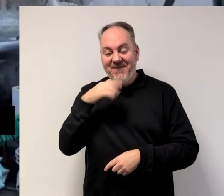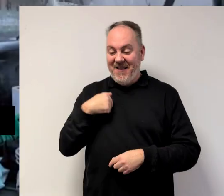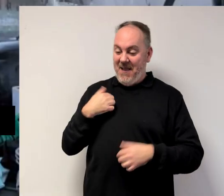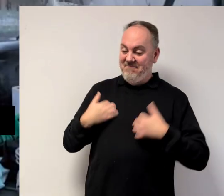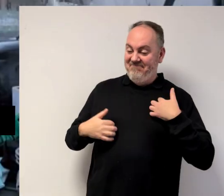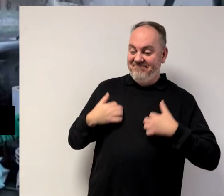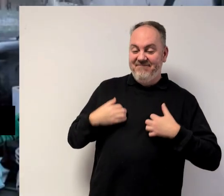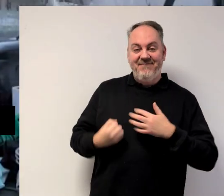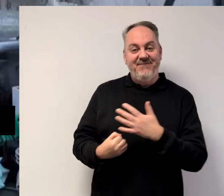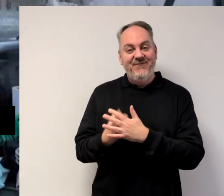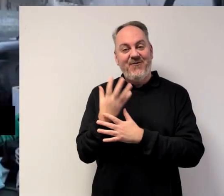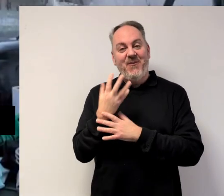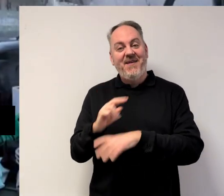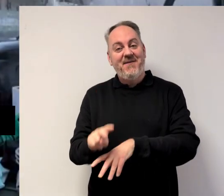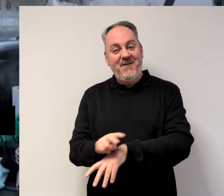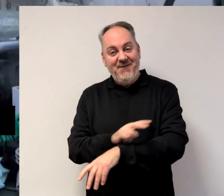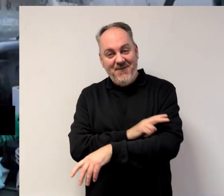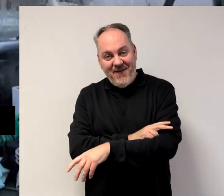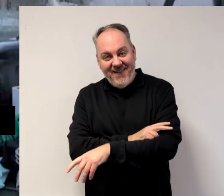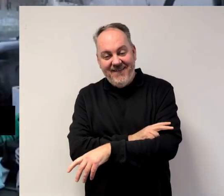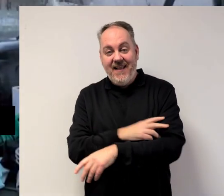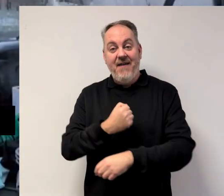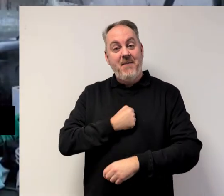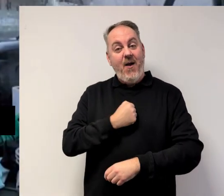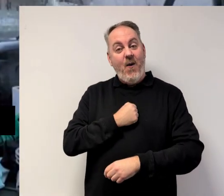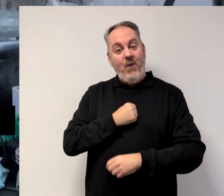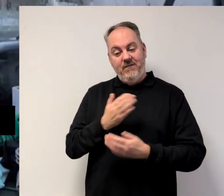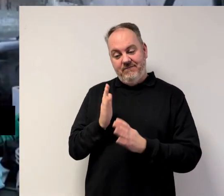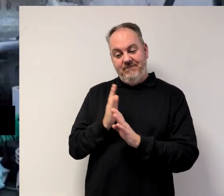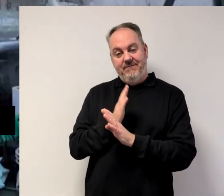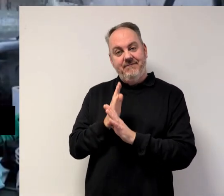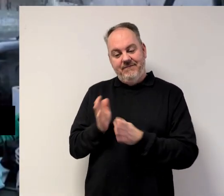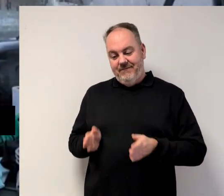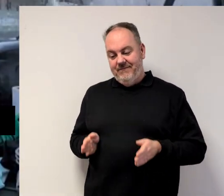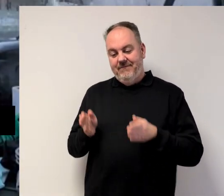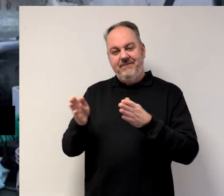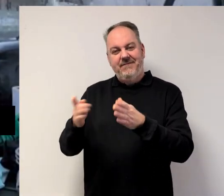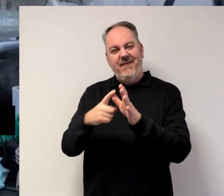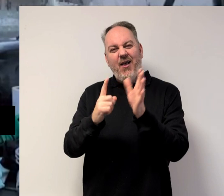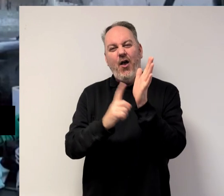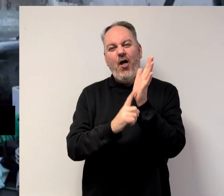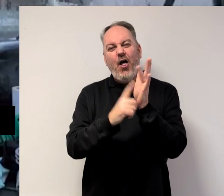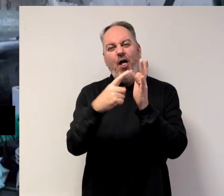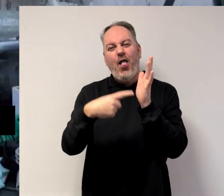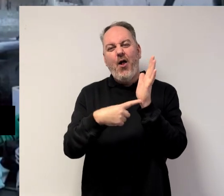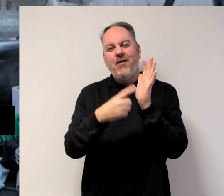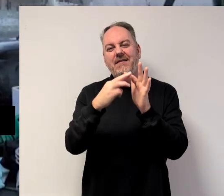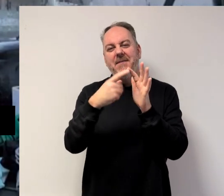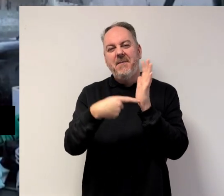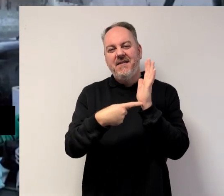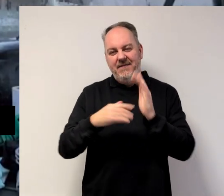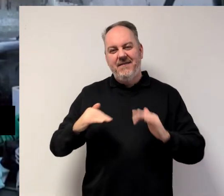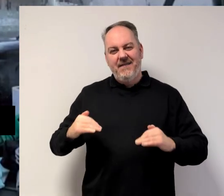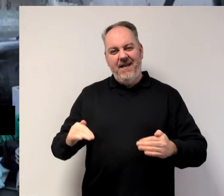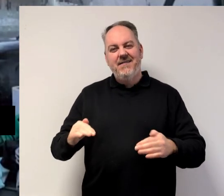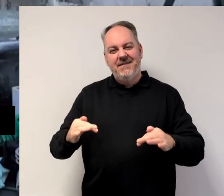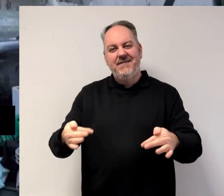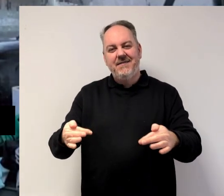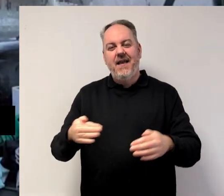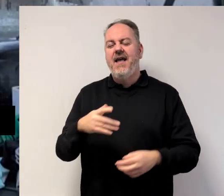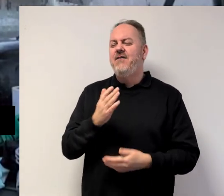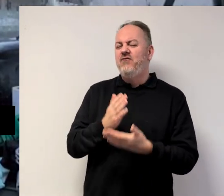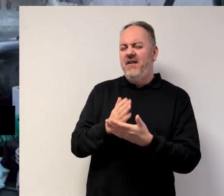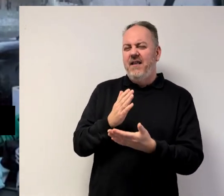got an allotment. Over the years, I've learnt from some really good growers, although I'm an amateur